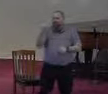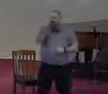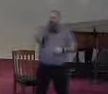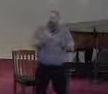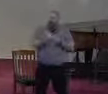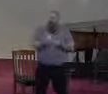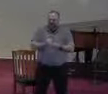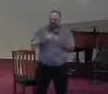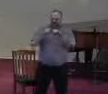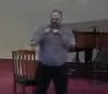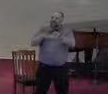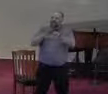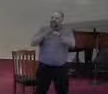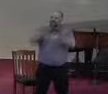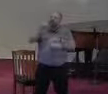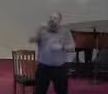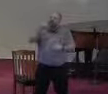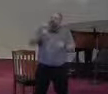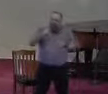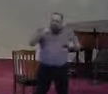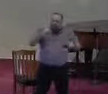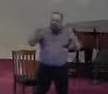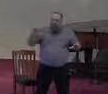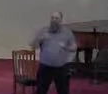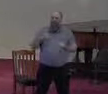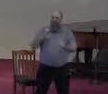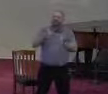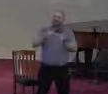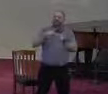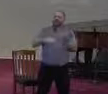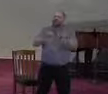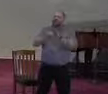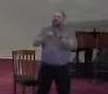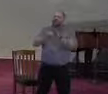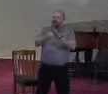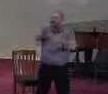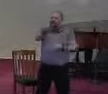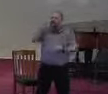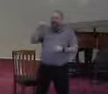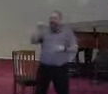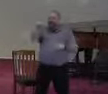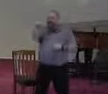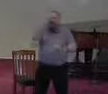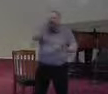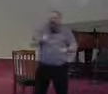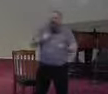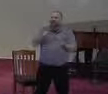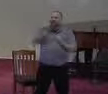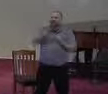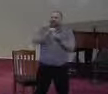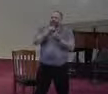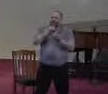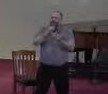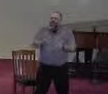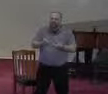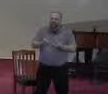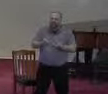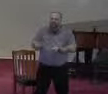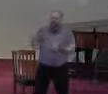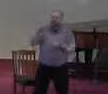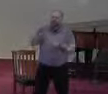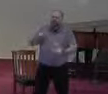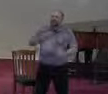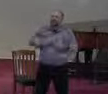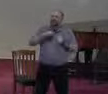help him to depend upon you to accomplish that which is impossible for him. God, may you pour out your blessings in his life, in